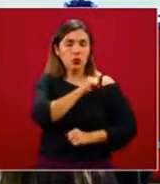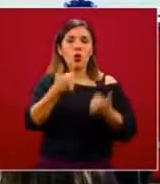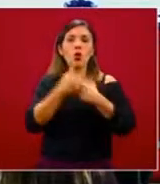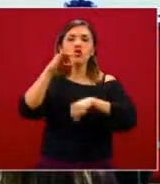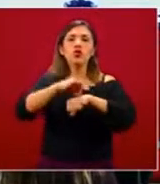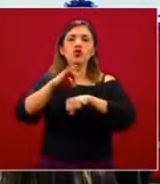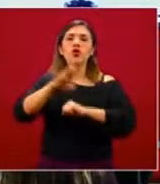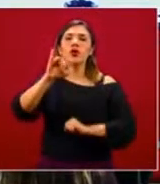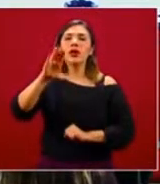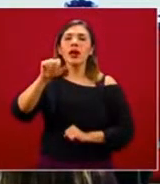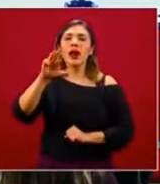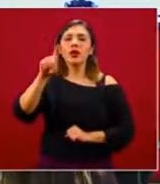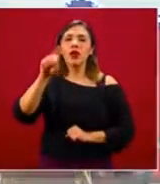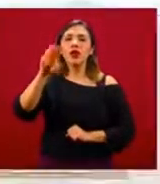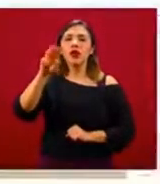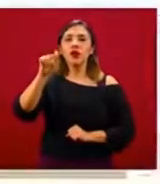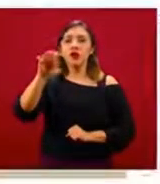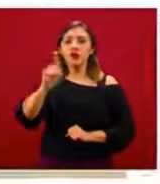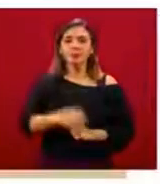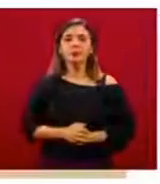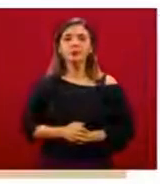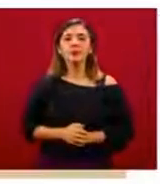Dr. Ricardo Cortés and Dr. Alumia.